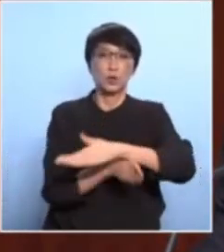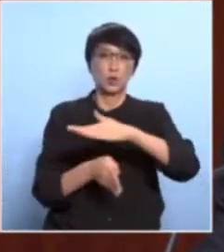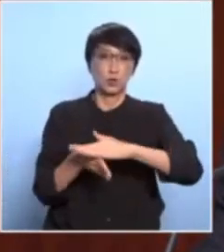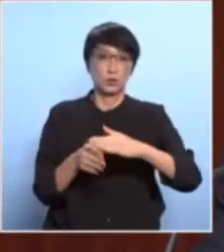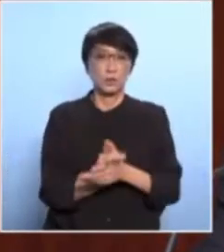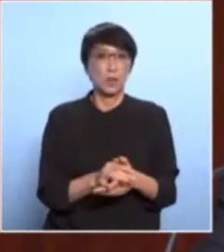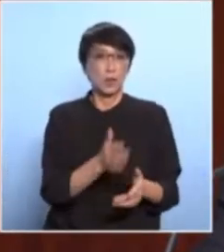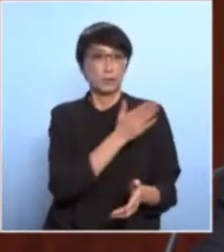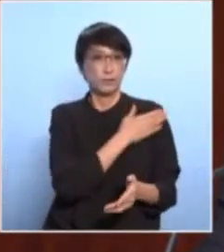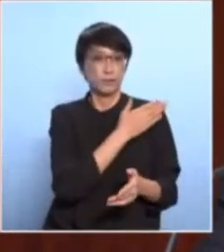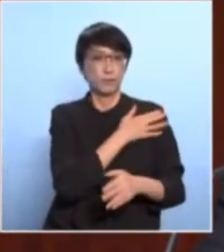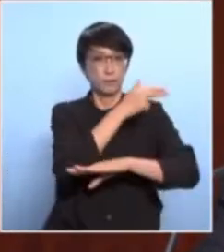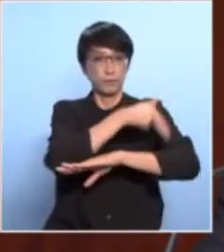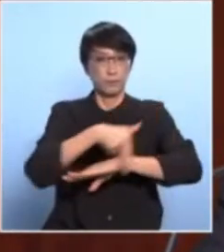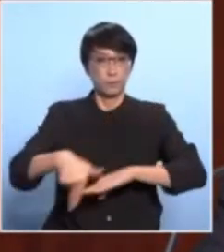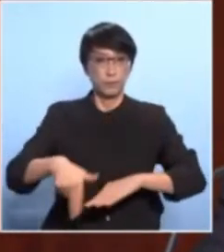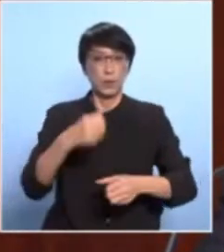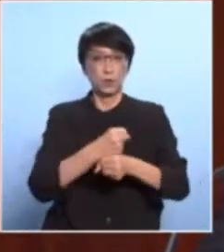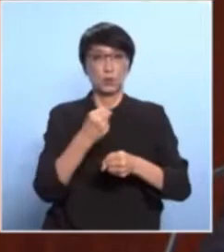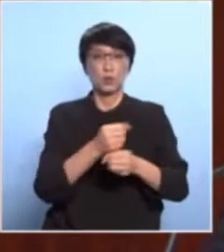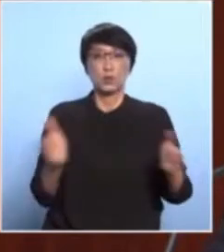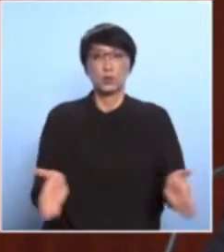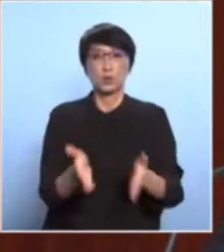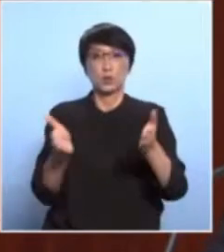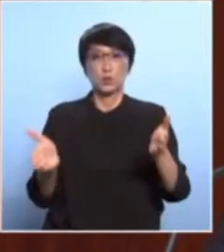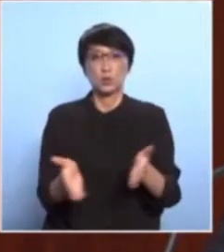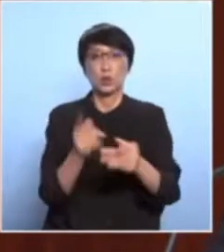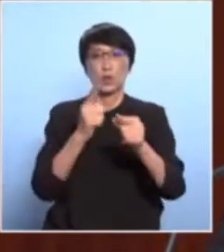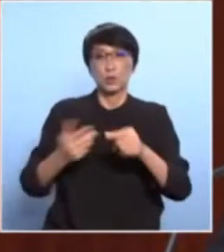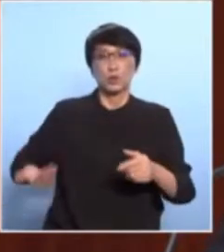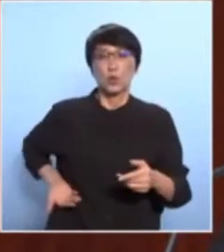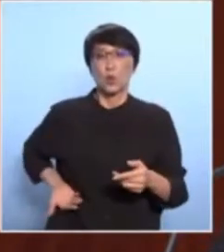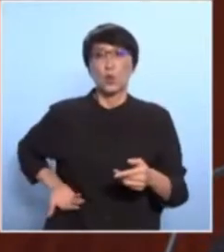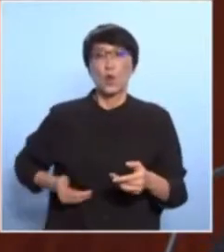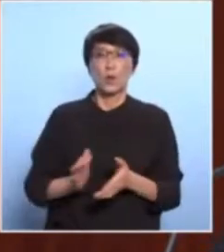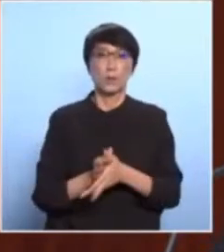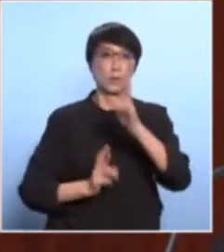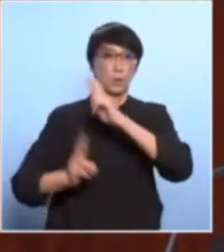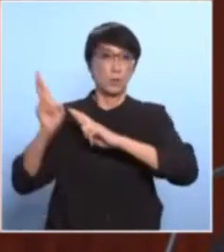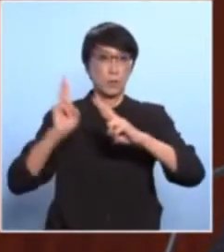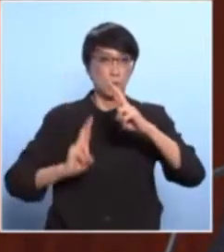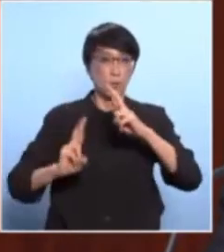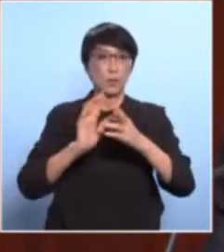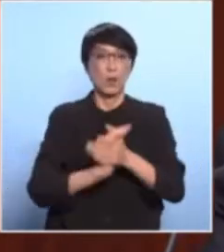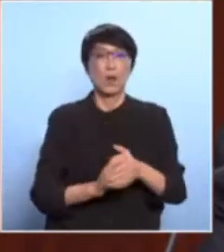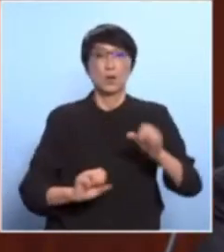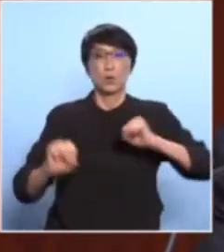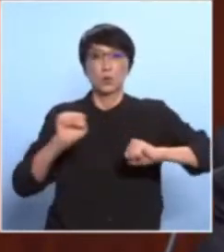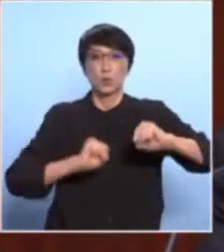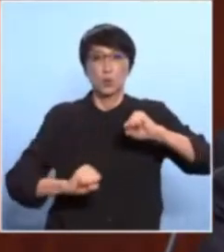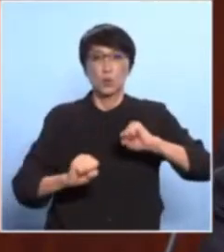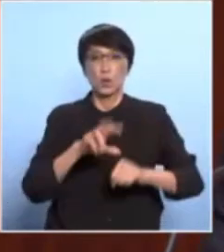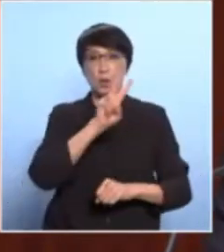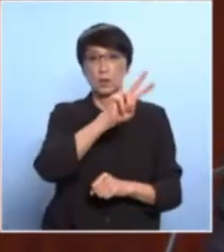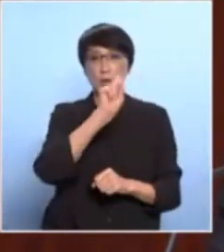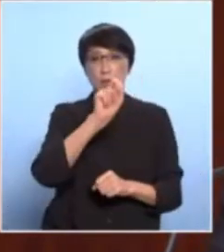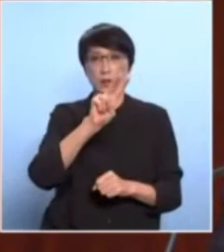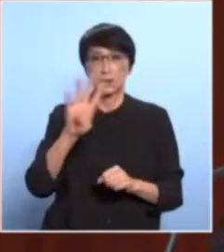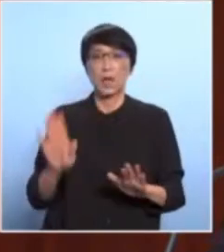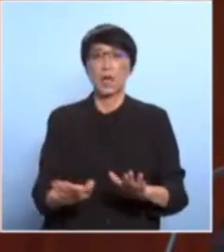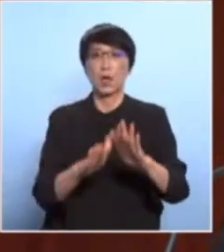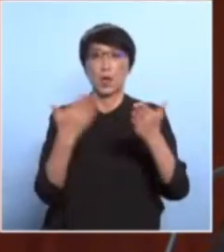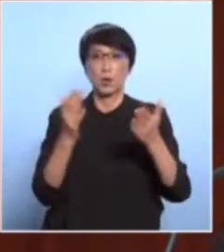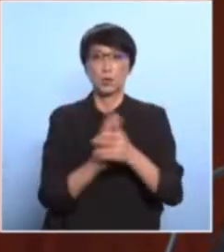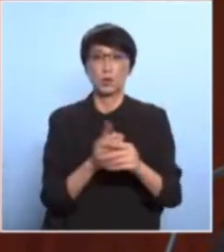Culture Promotion Office, which will be tasked to plan and implement programs to promote Chinese culture and history, and the Chinese